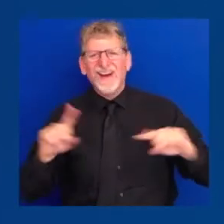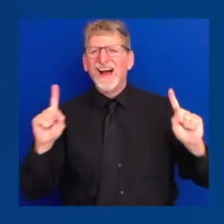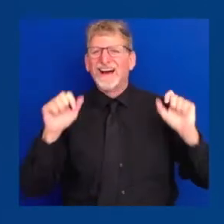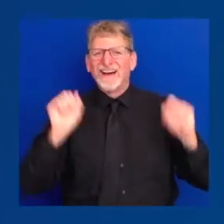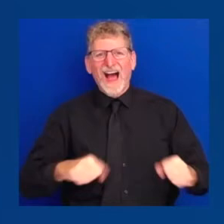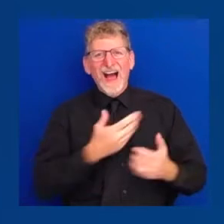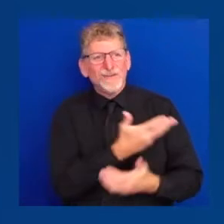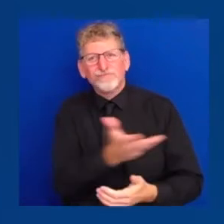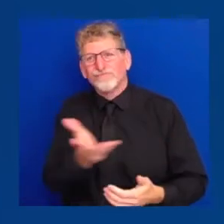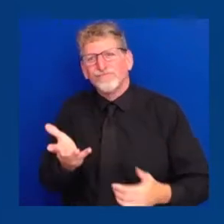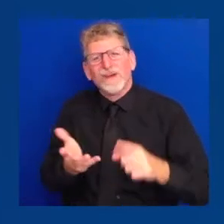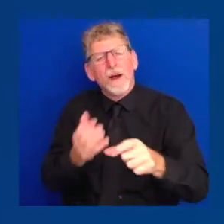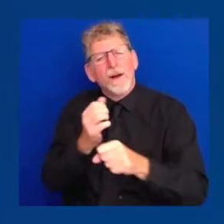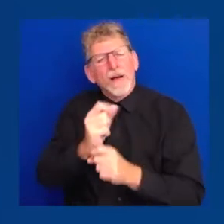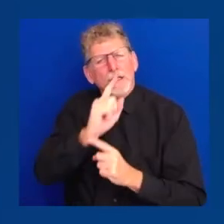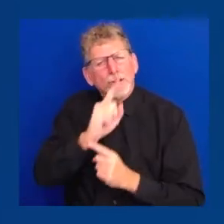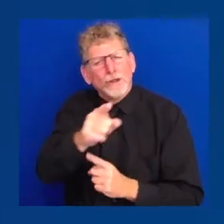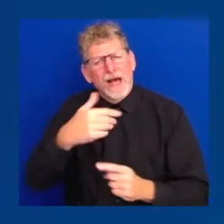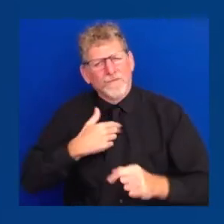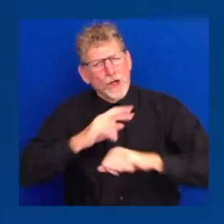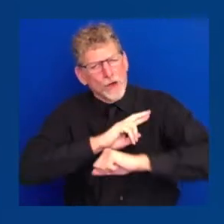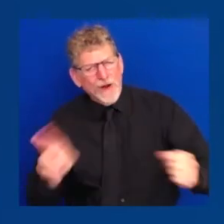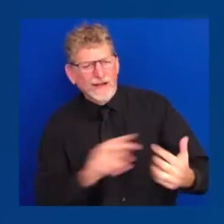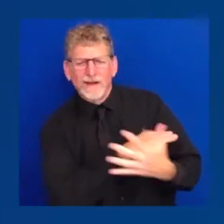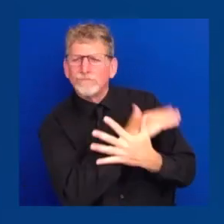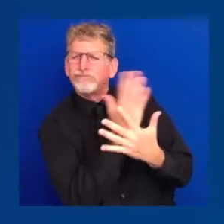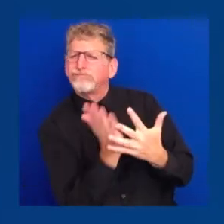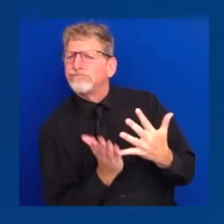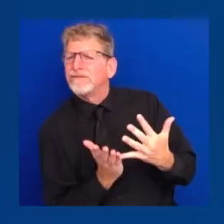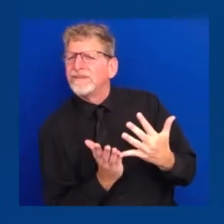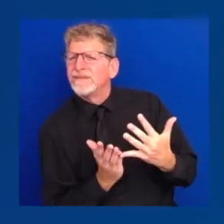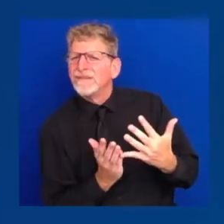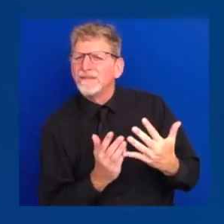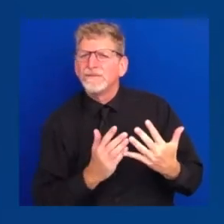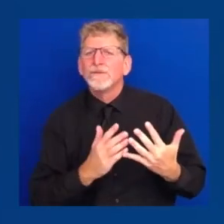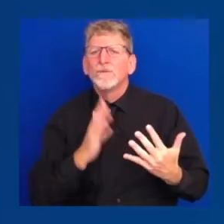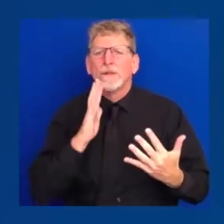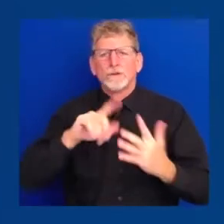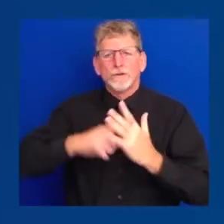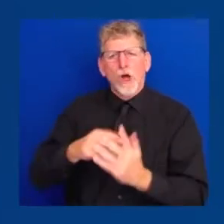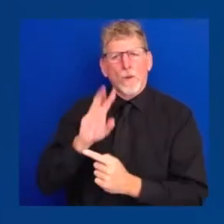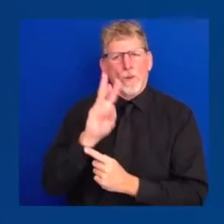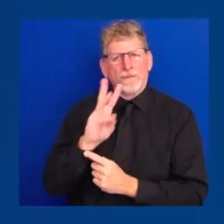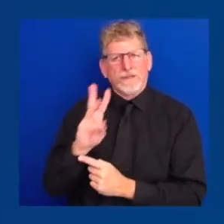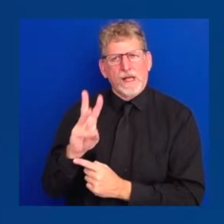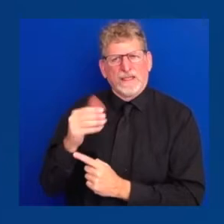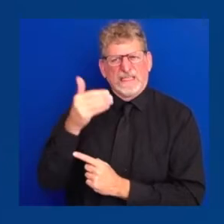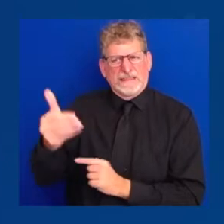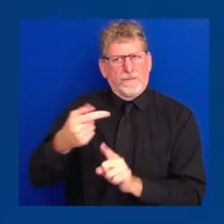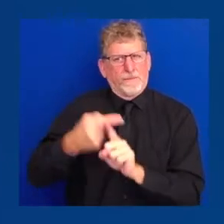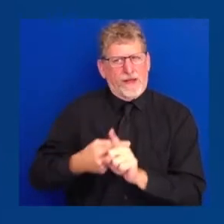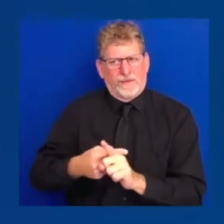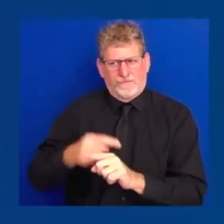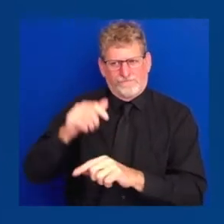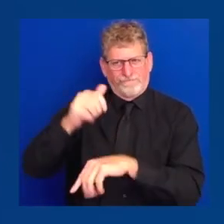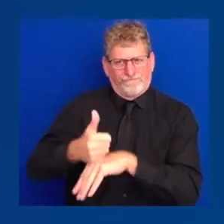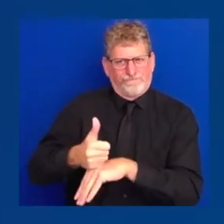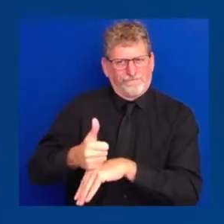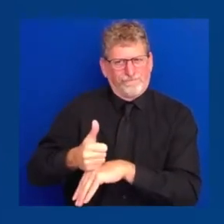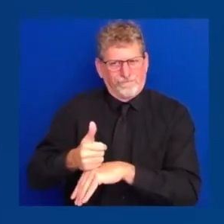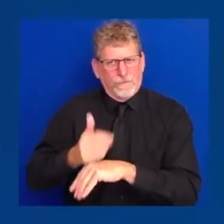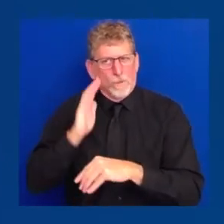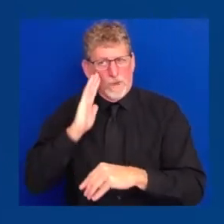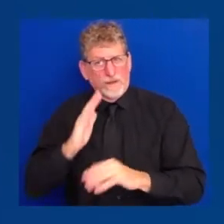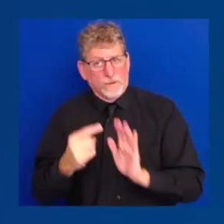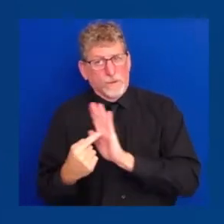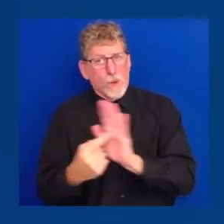month that will be a go-to place where you can find vaccines and masks at easy and convenient locations, and where you can